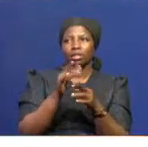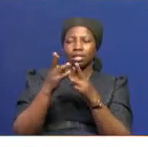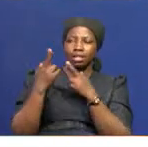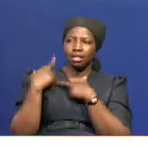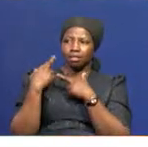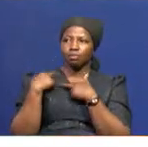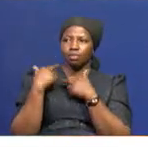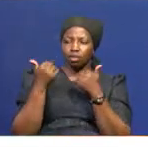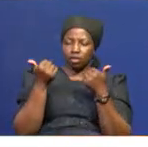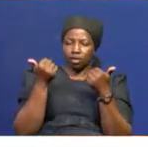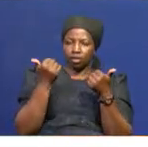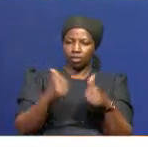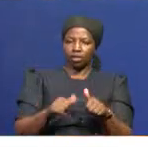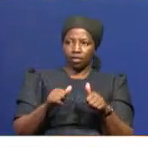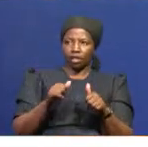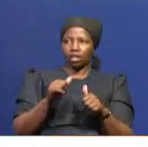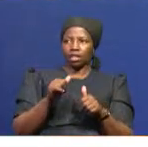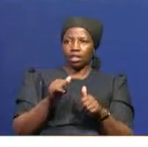of any